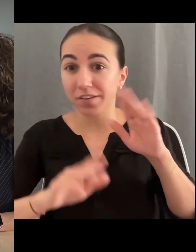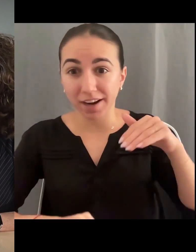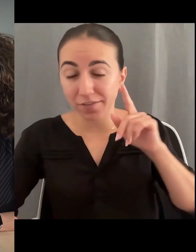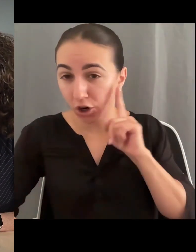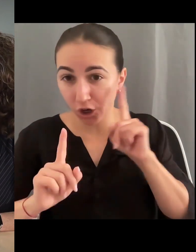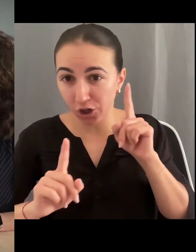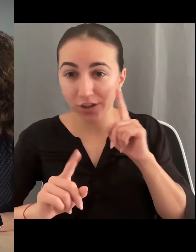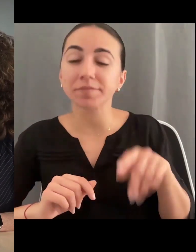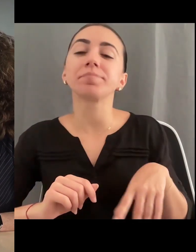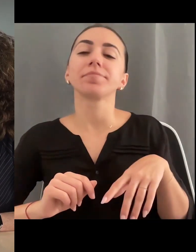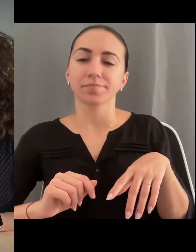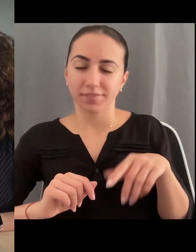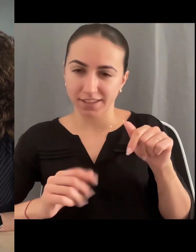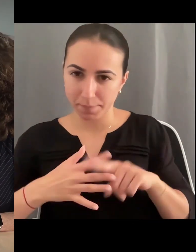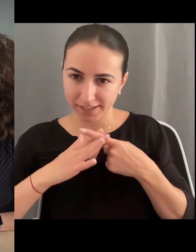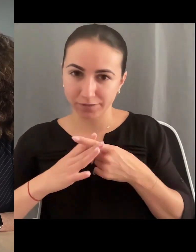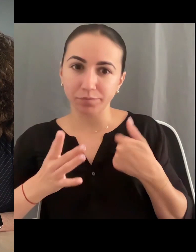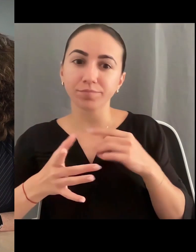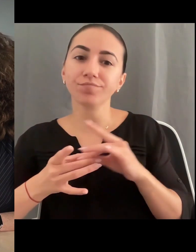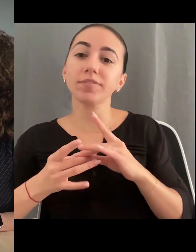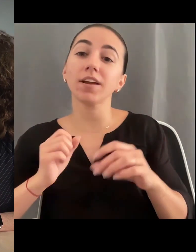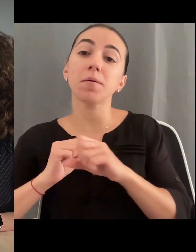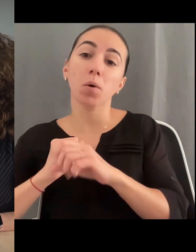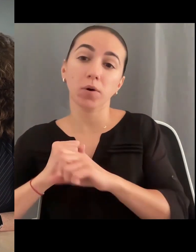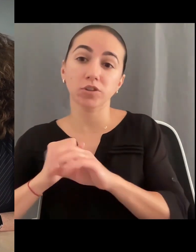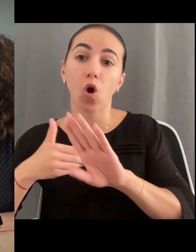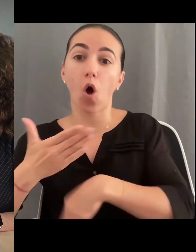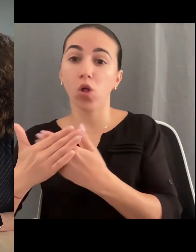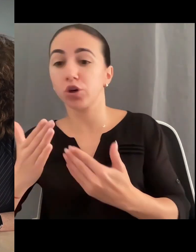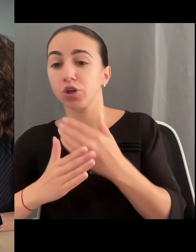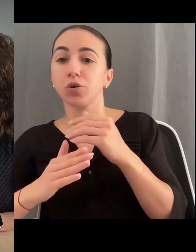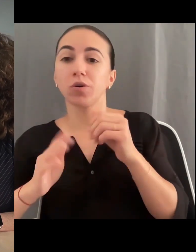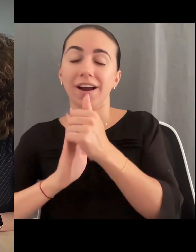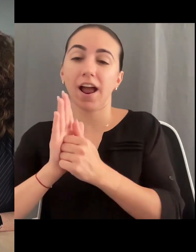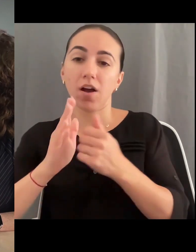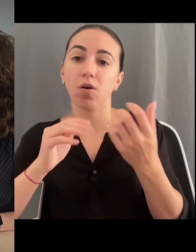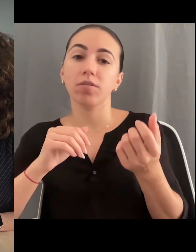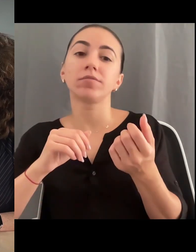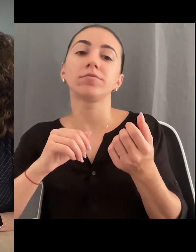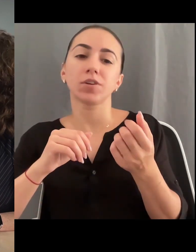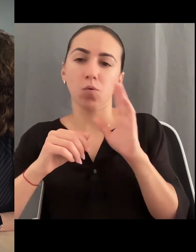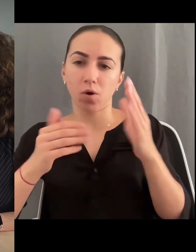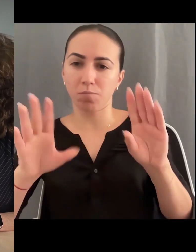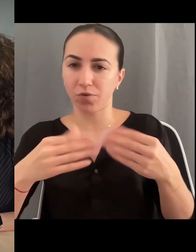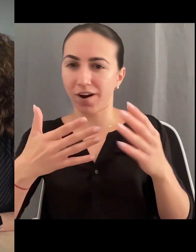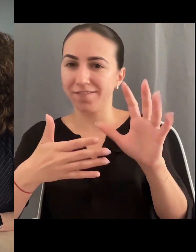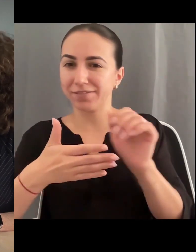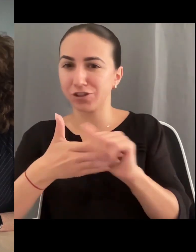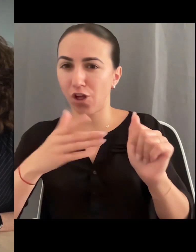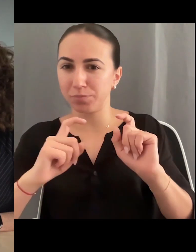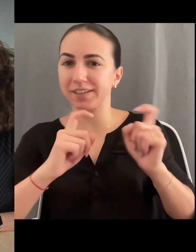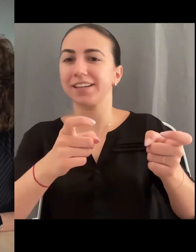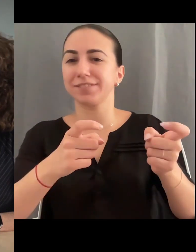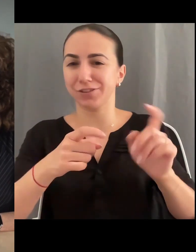at the beginning of this, we talked about a promotion going on right now for all new account holders to get $50 contributed to their account. So that's